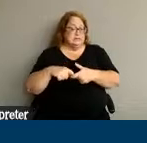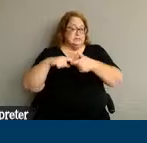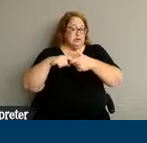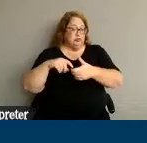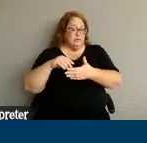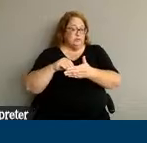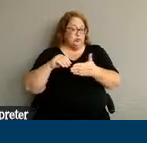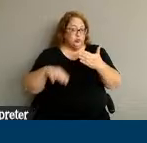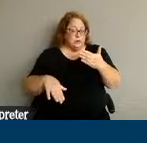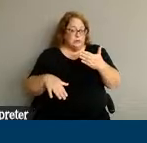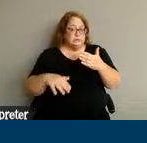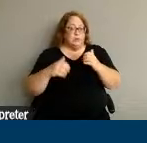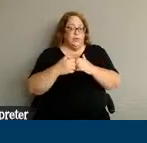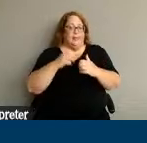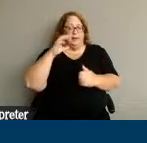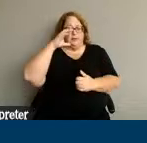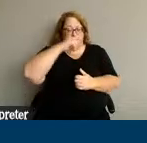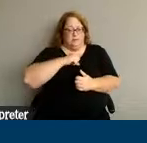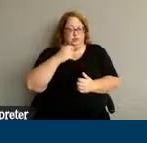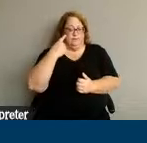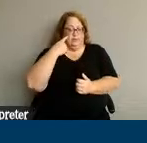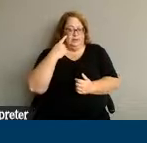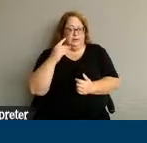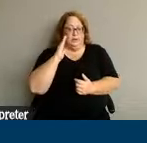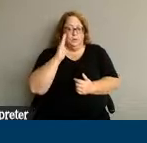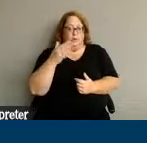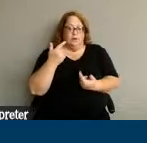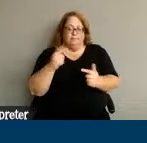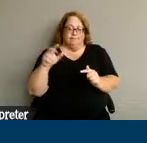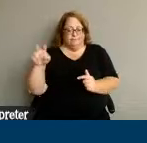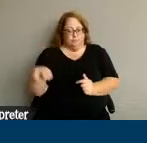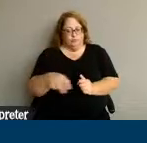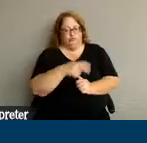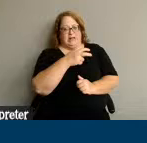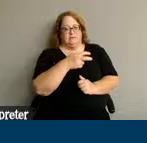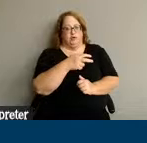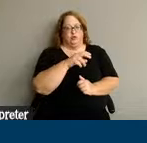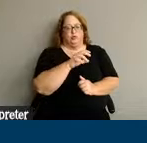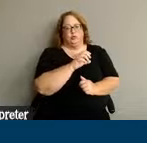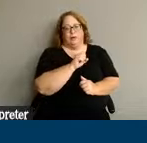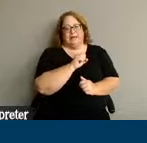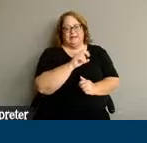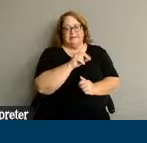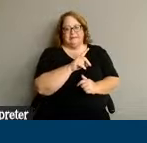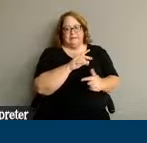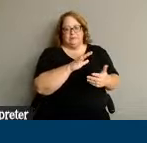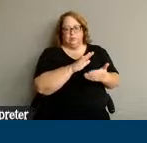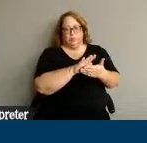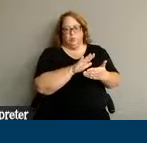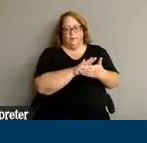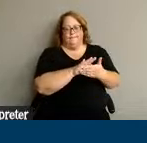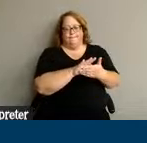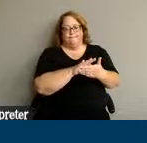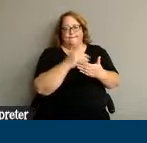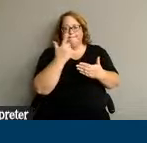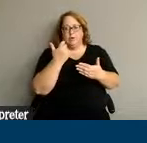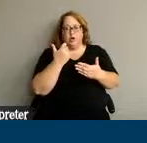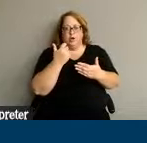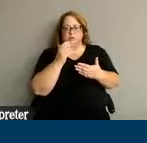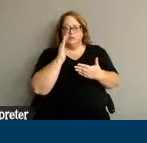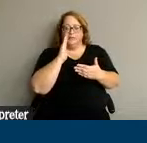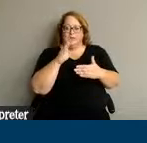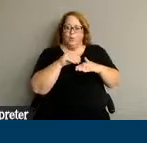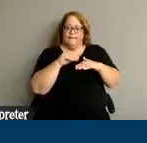suspension of students with the assumption of thinking that it would allow them to transition to an SSD school, because there will